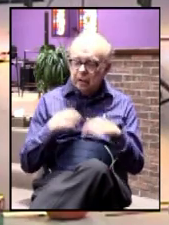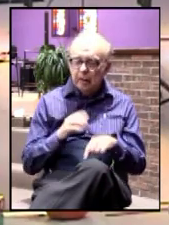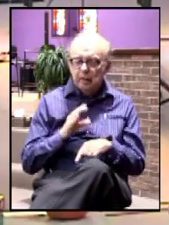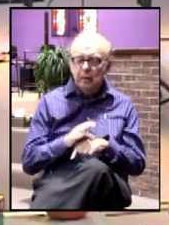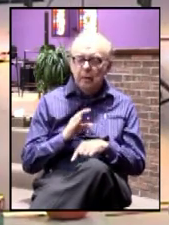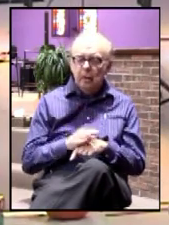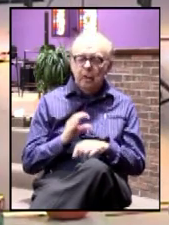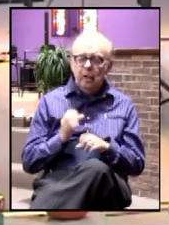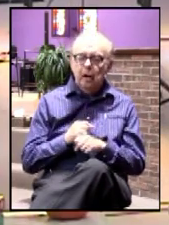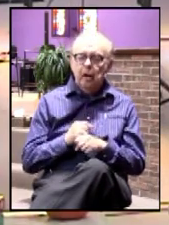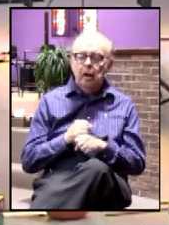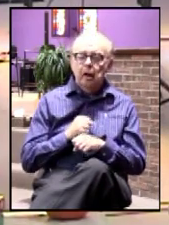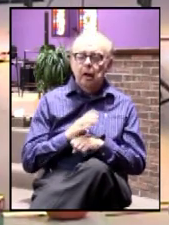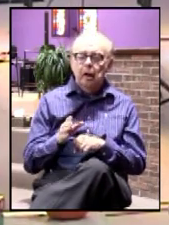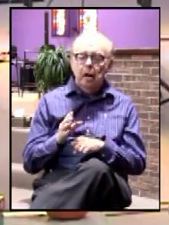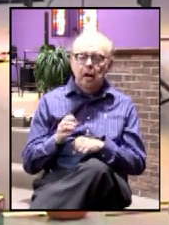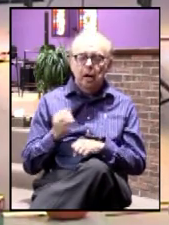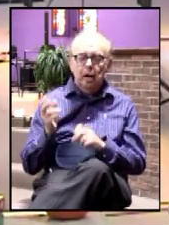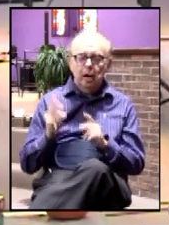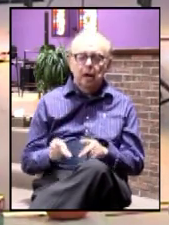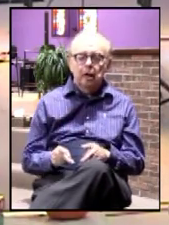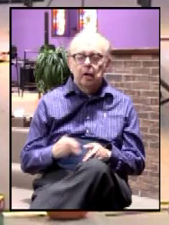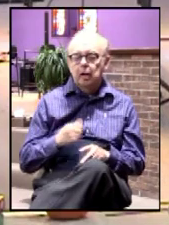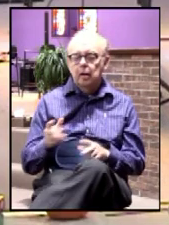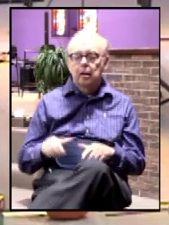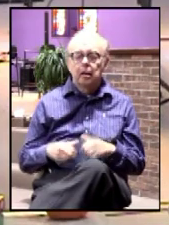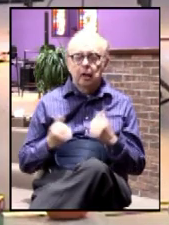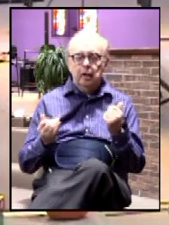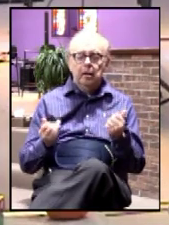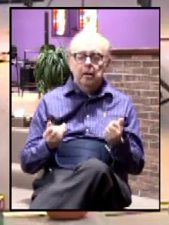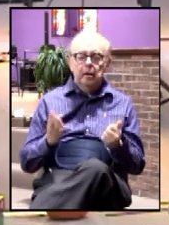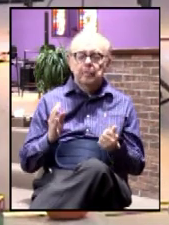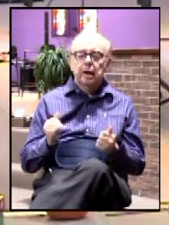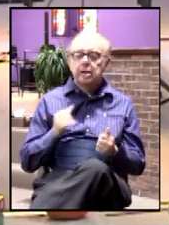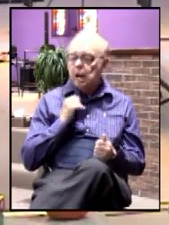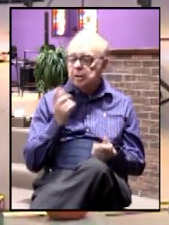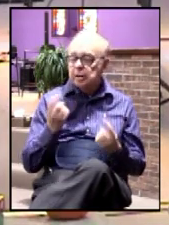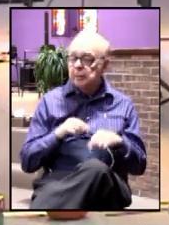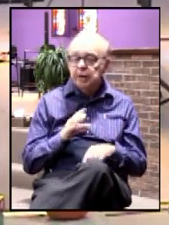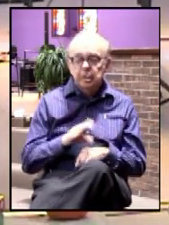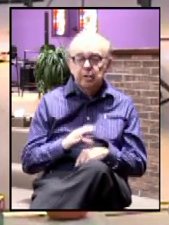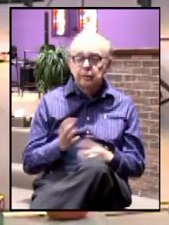to this church that is making an impact in anybody else's life by not coming here.